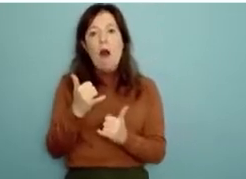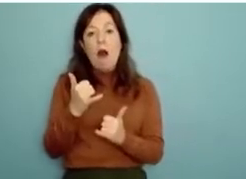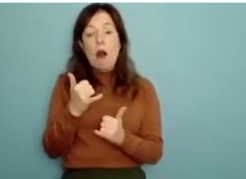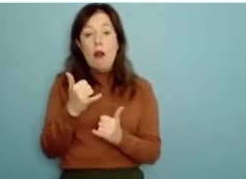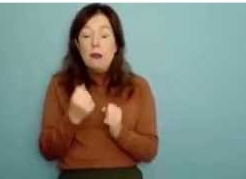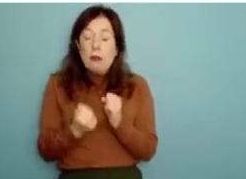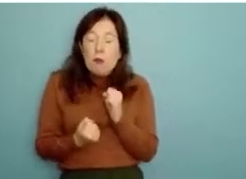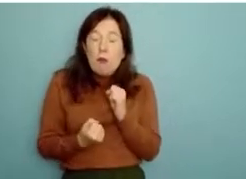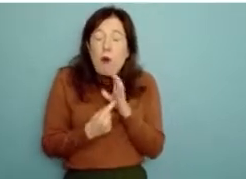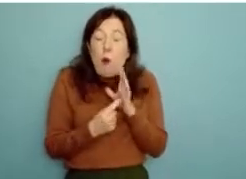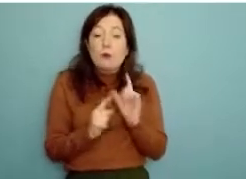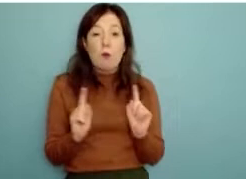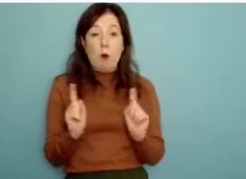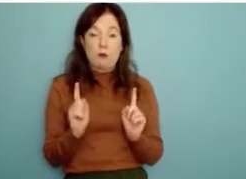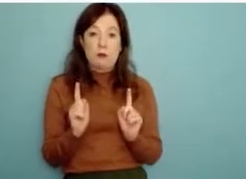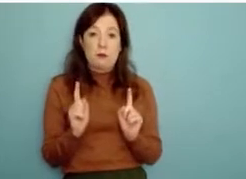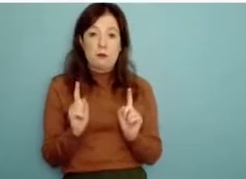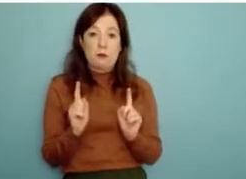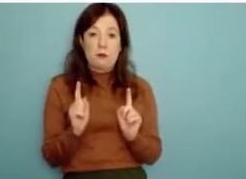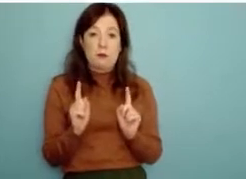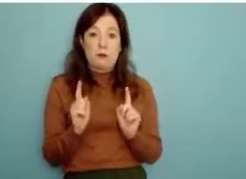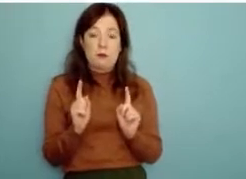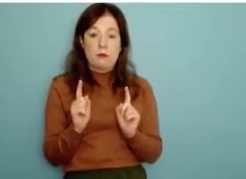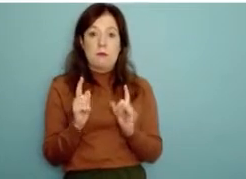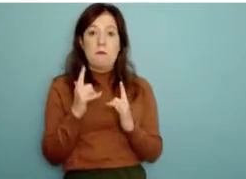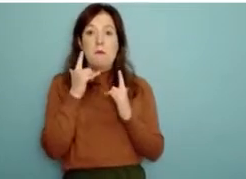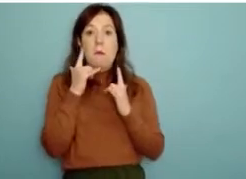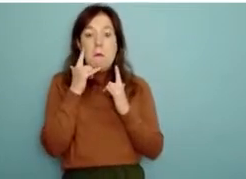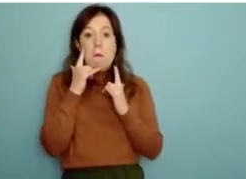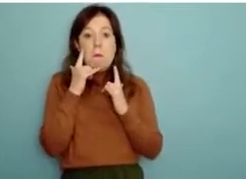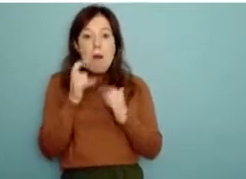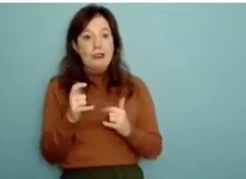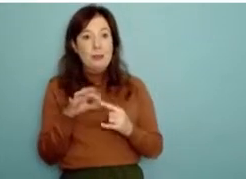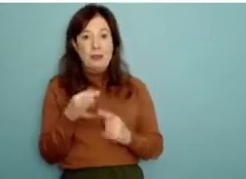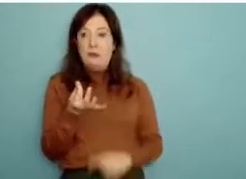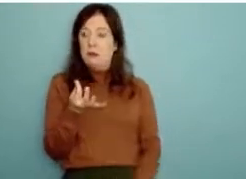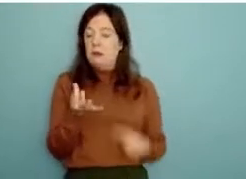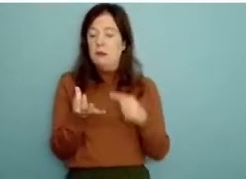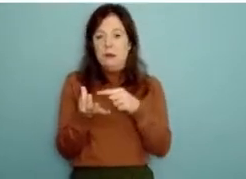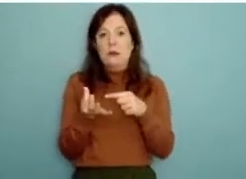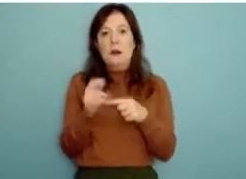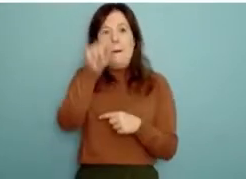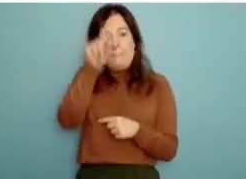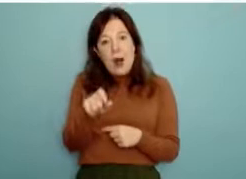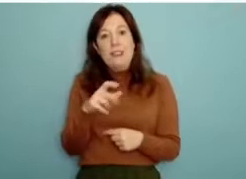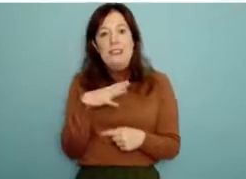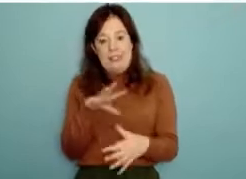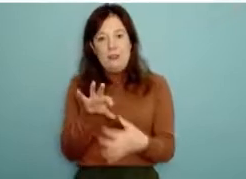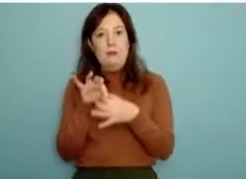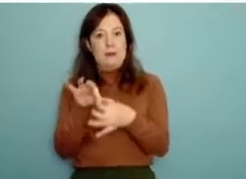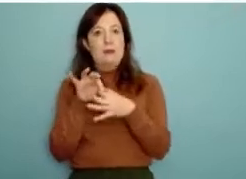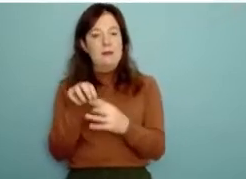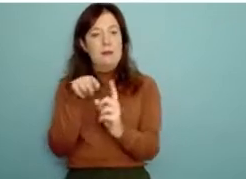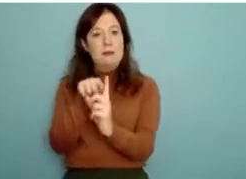essential is that you are measuring something that is meaningful and that is relevant to